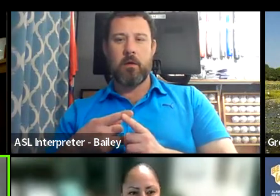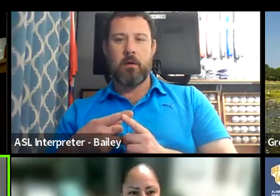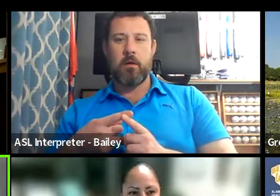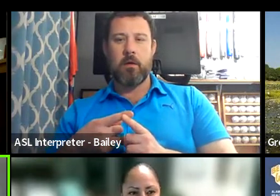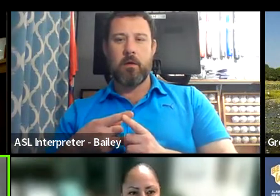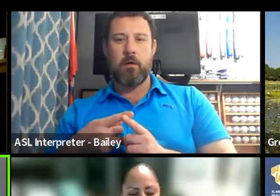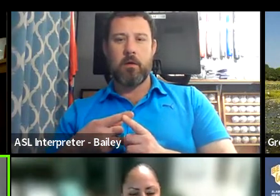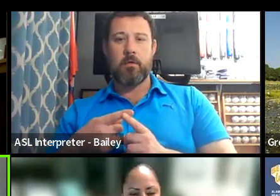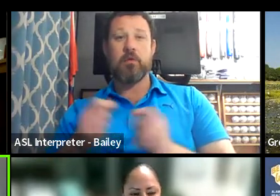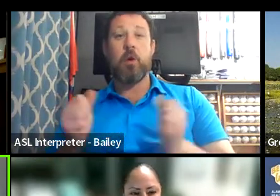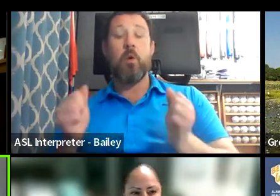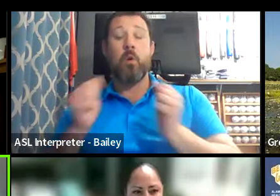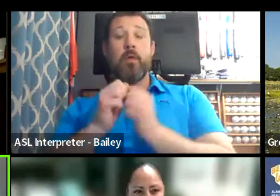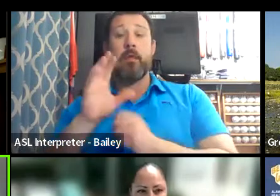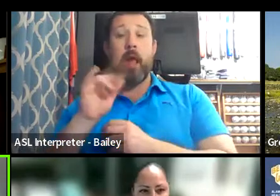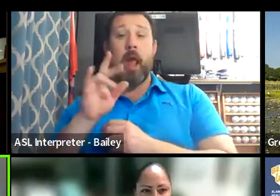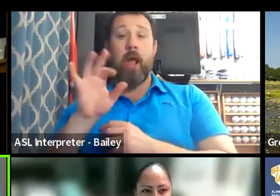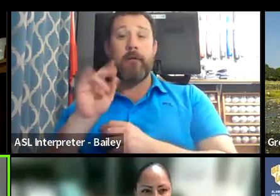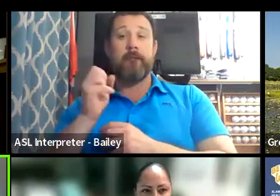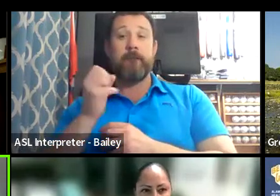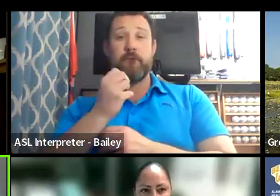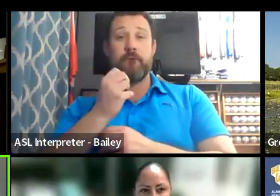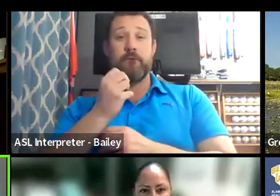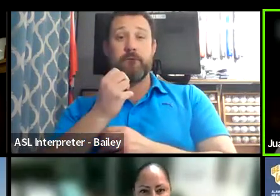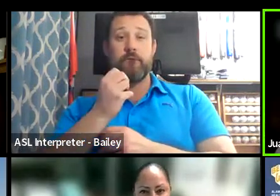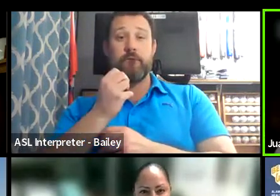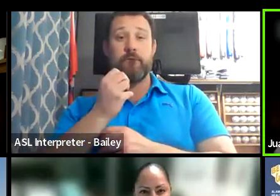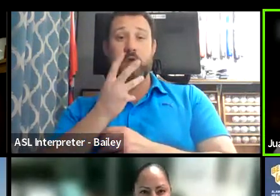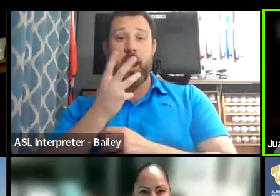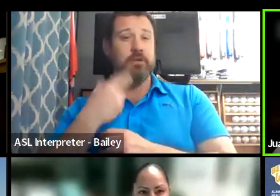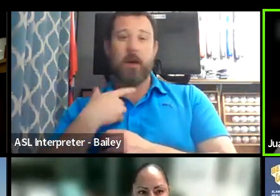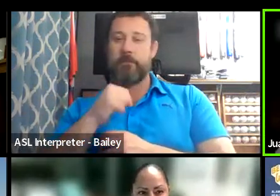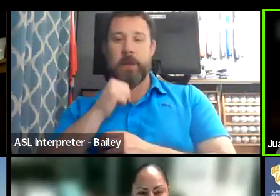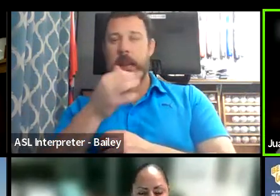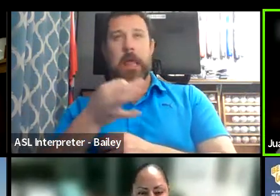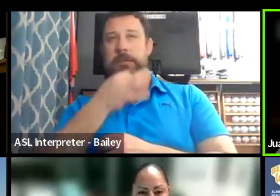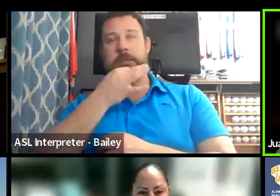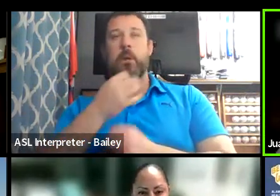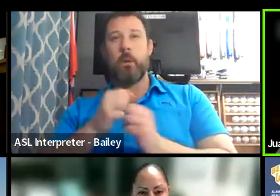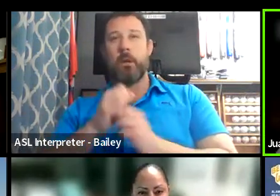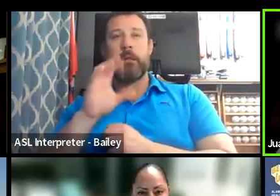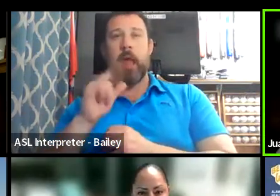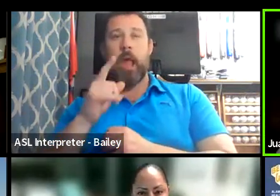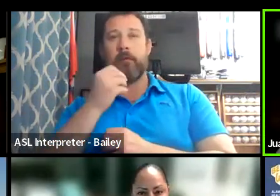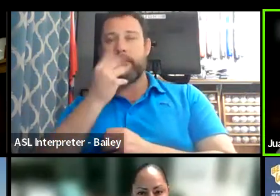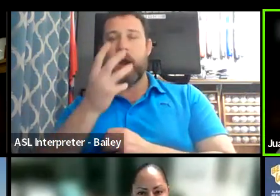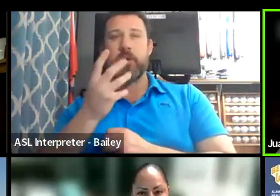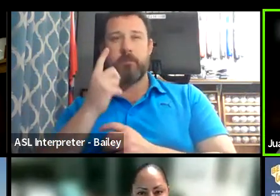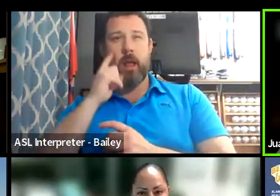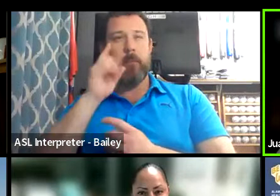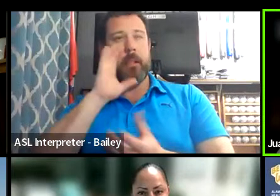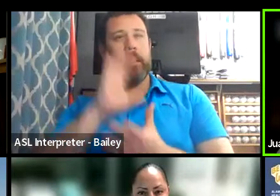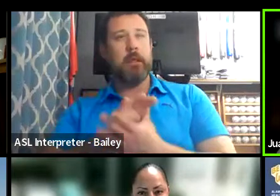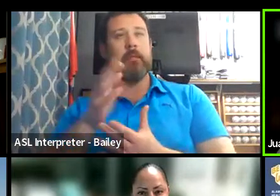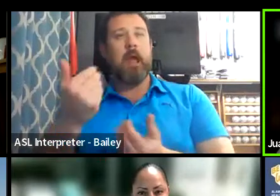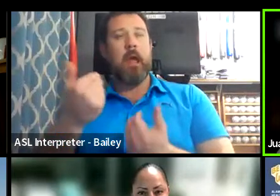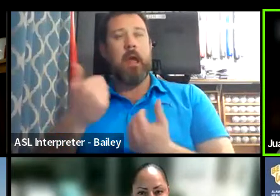So with the CalFresh, apologies, I'm not the expert on CalFresh, but I believe so they had